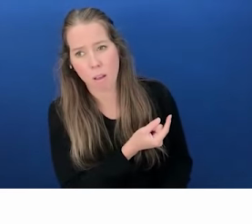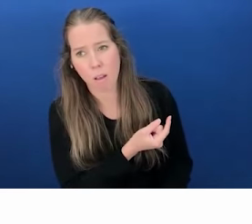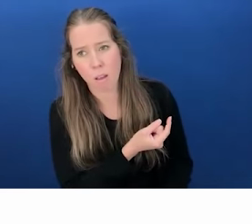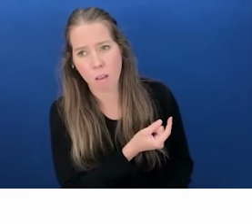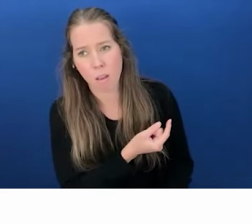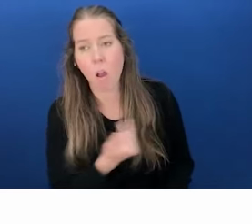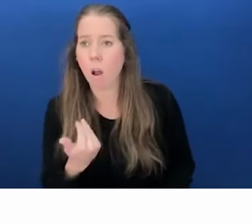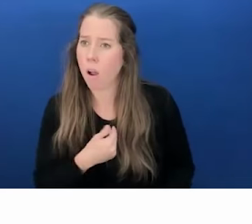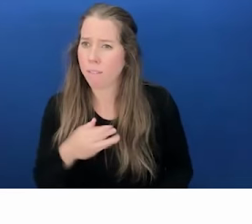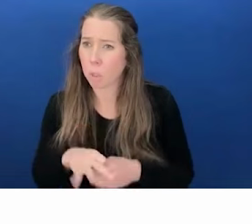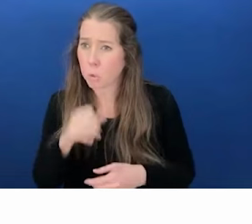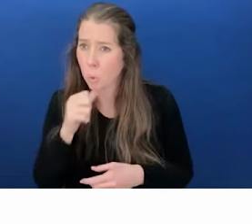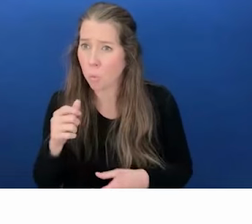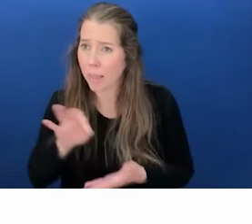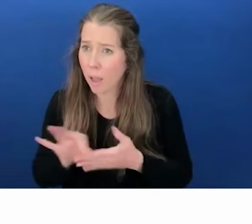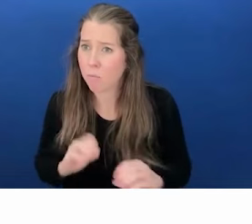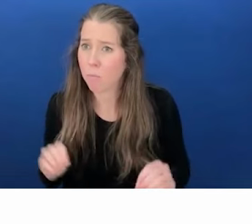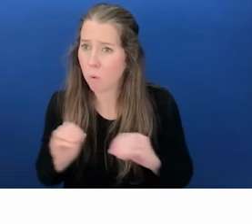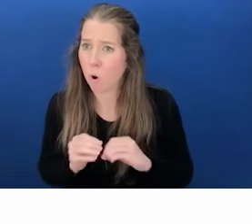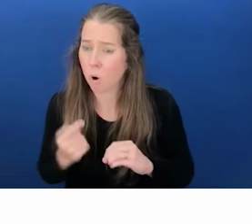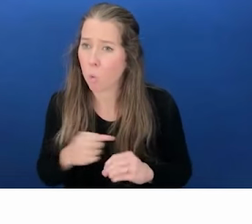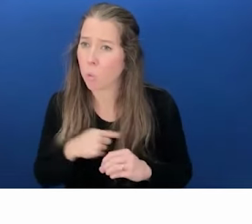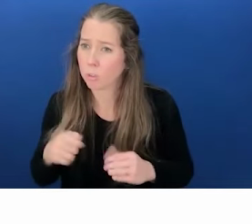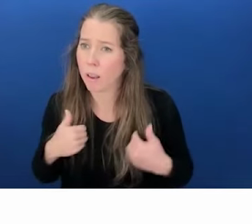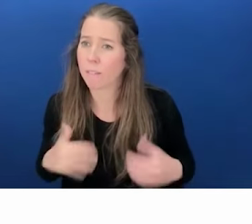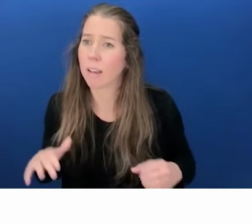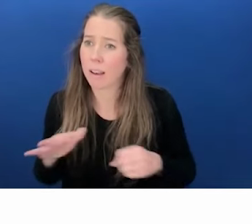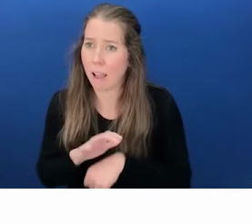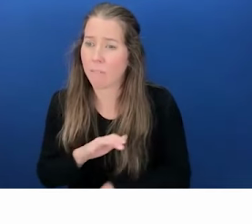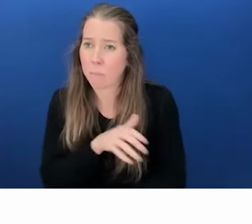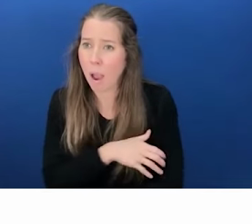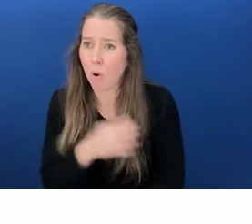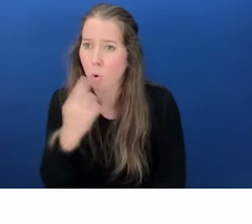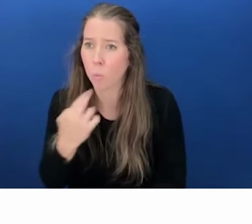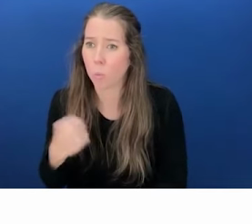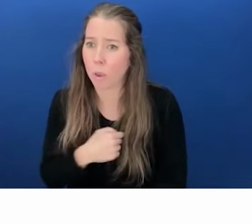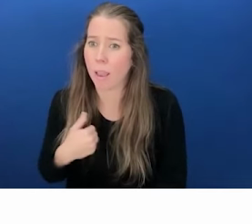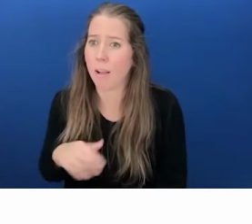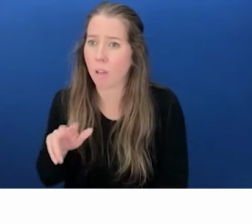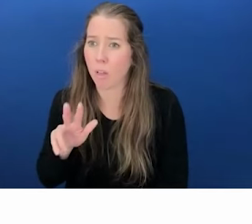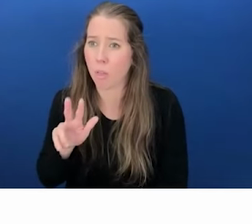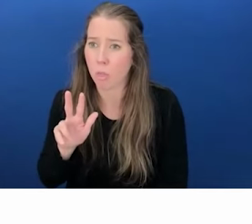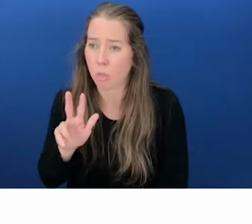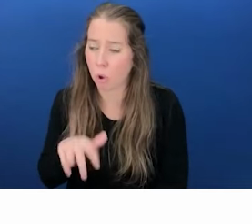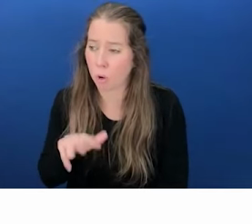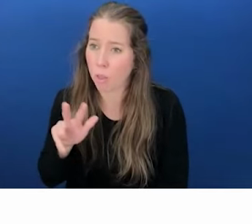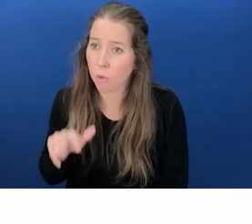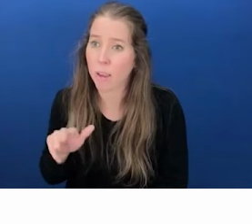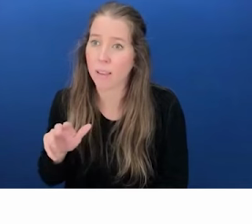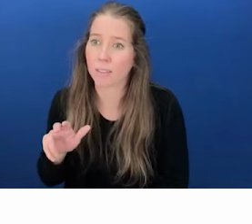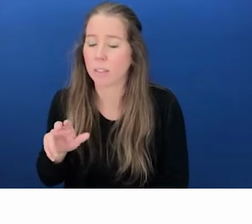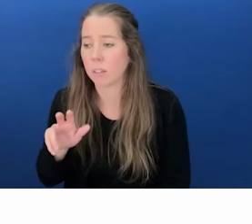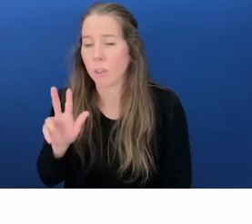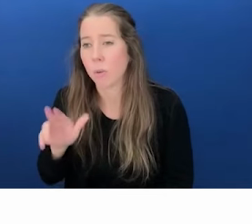more? We should have enough power because we have 3,300 people that we represent and you don't. Between us, yes.